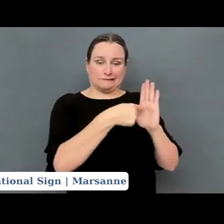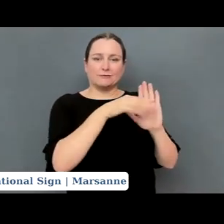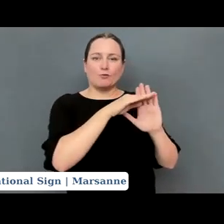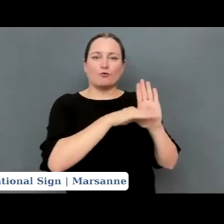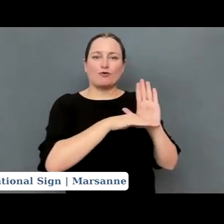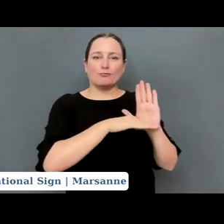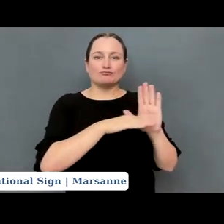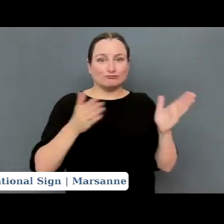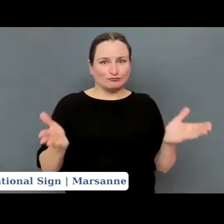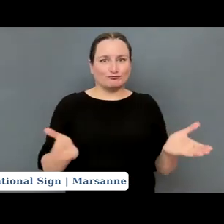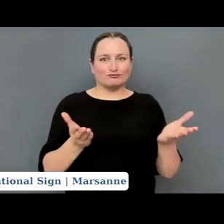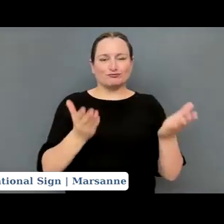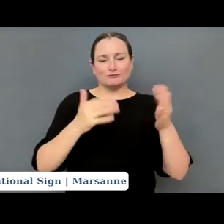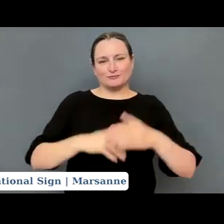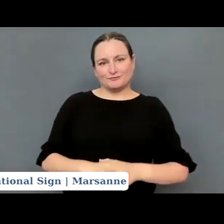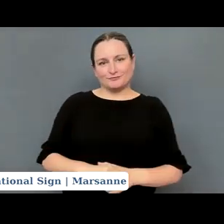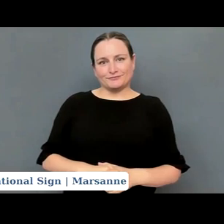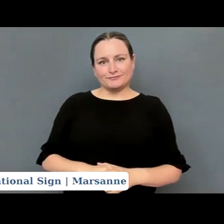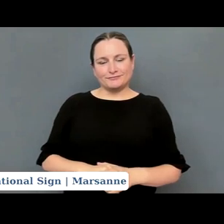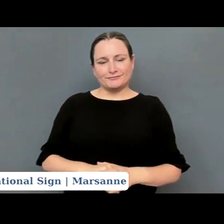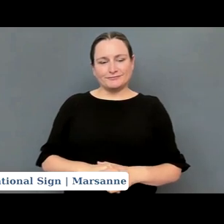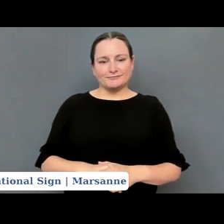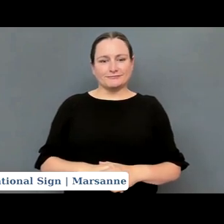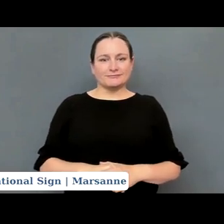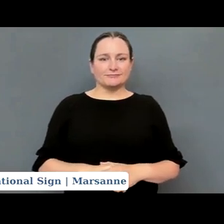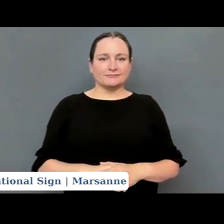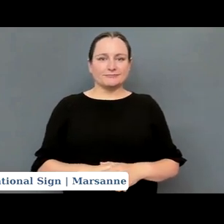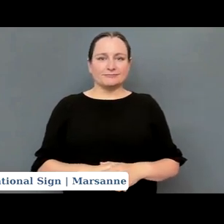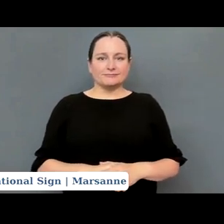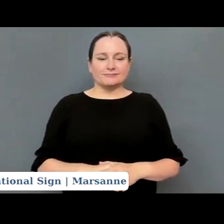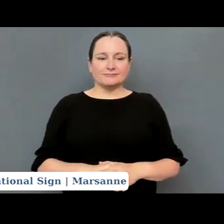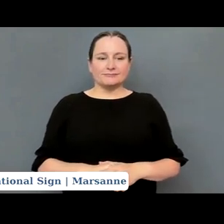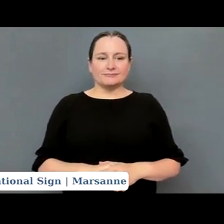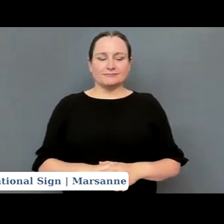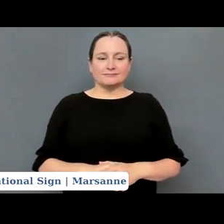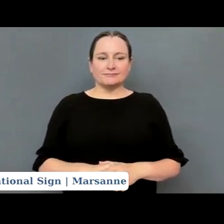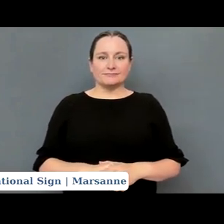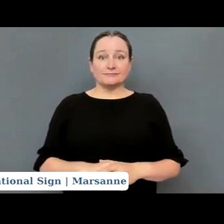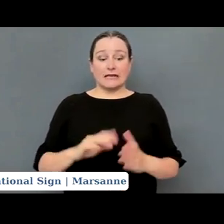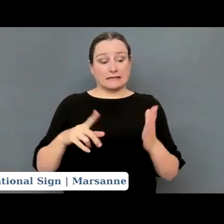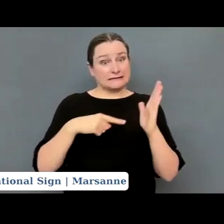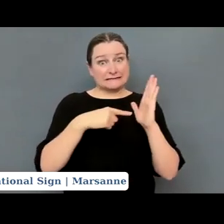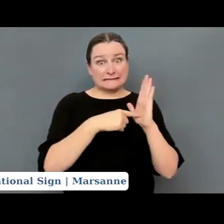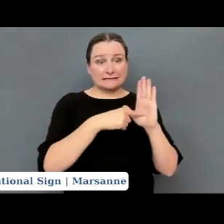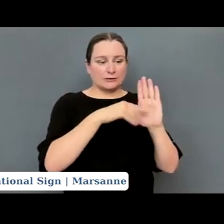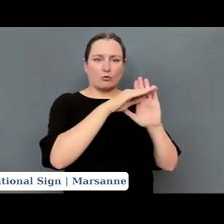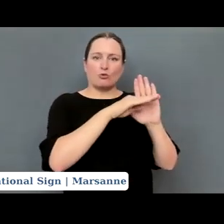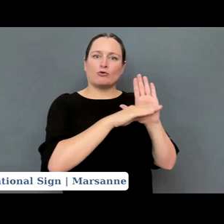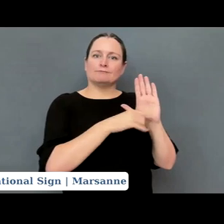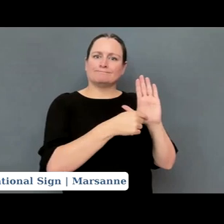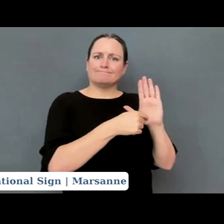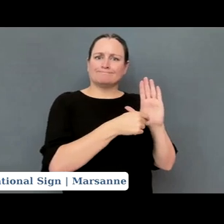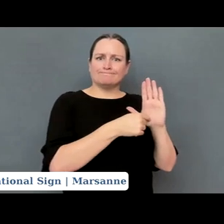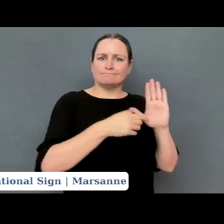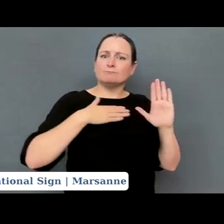Also, they show how relevant it is for the civil society to take part in order